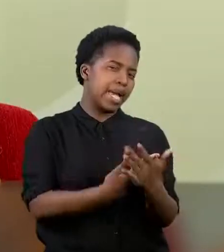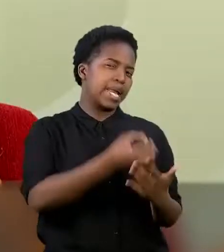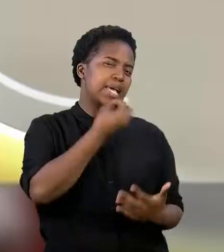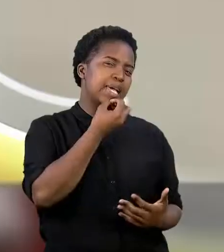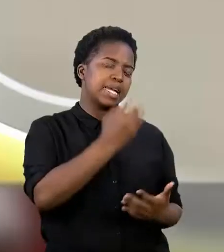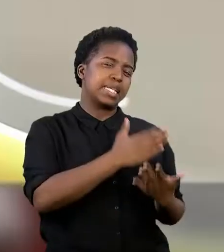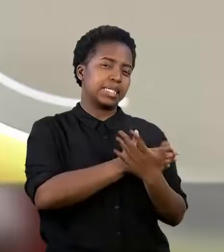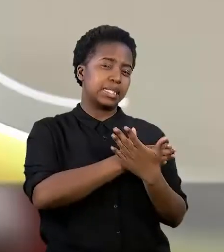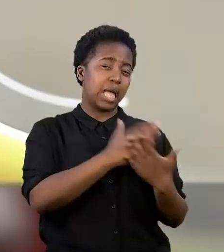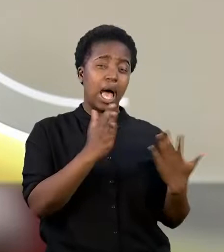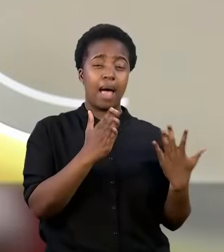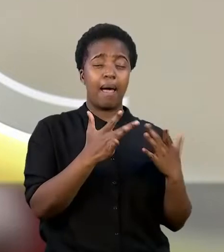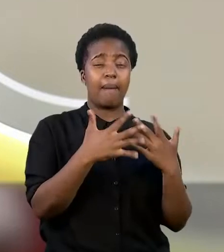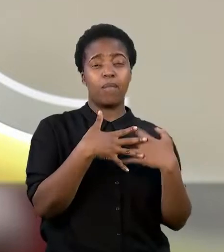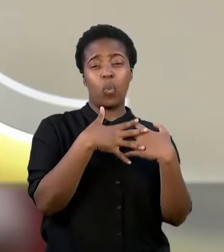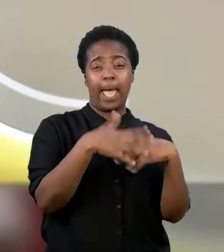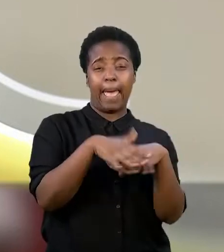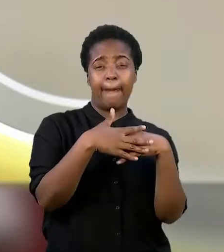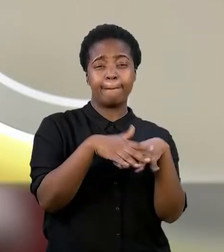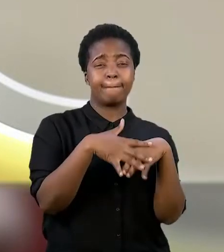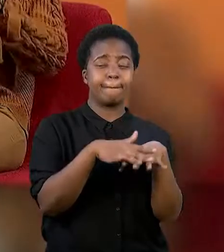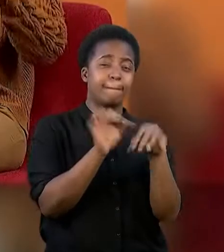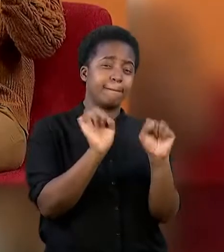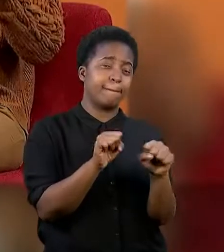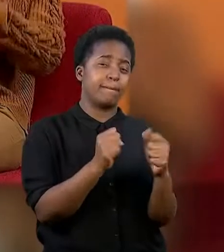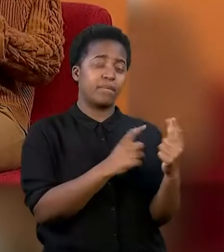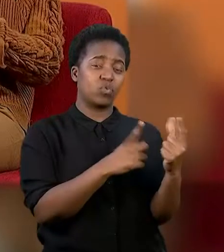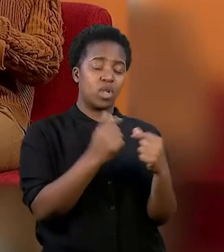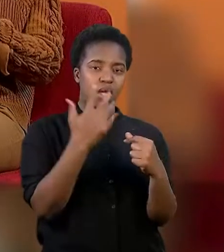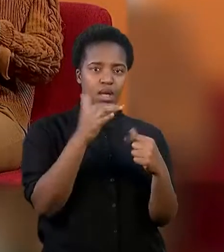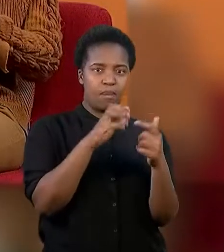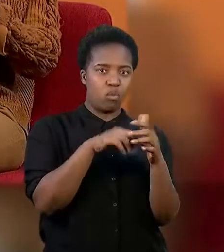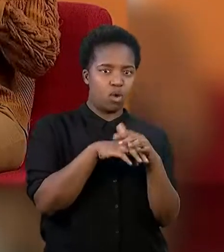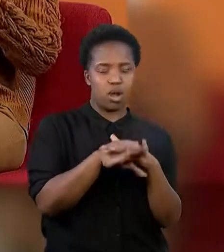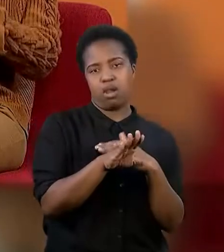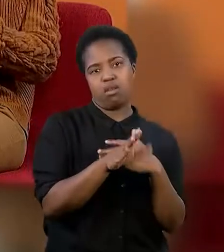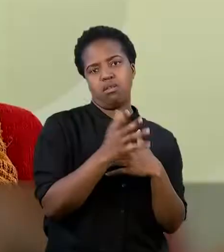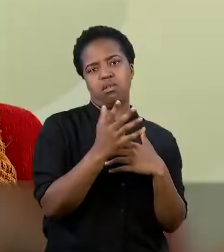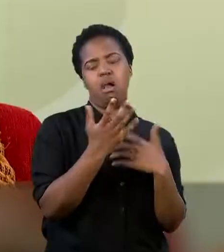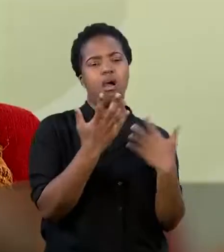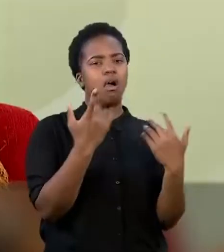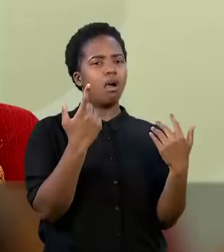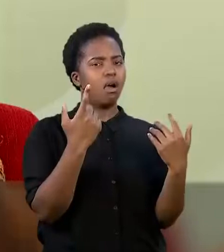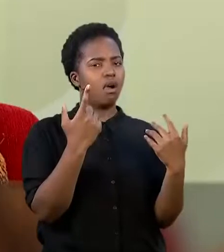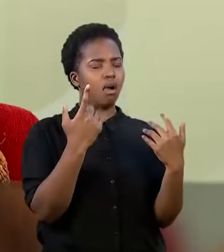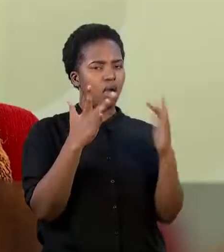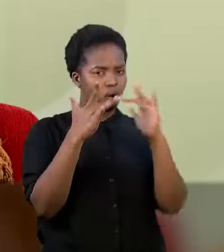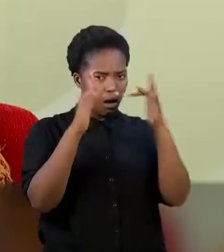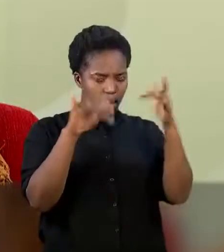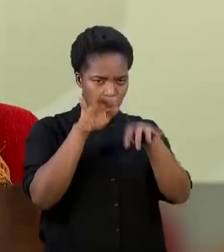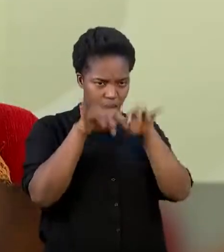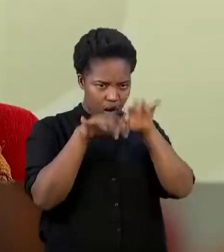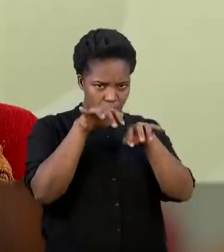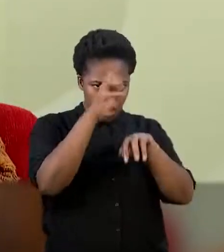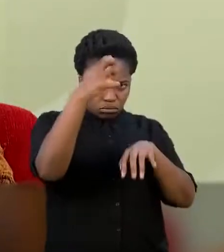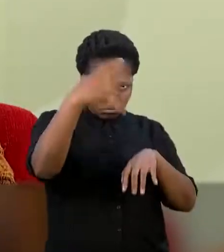eja. Kuna le di web tse dingwe tse like le yona ha o kena like ko yona to gore o